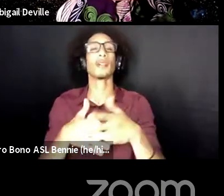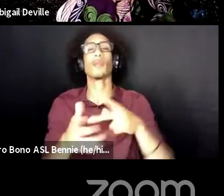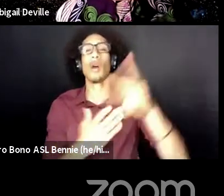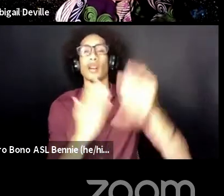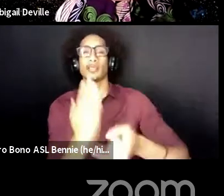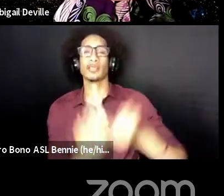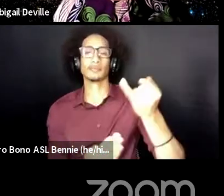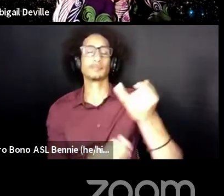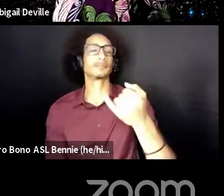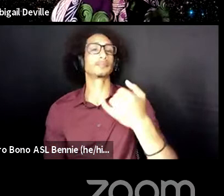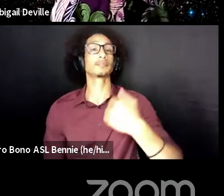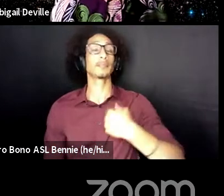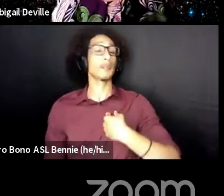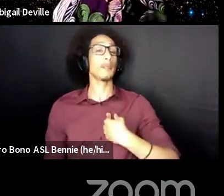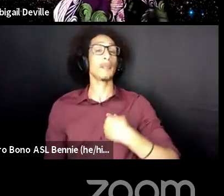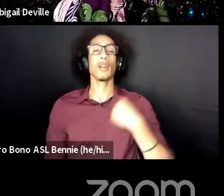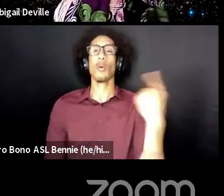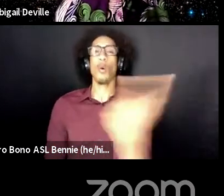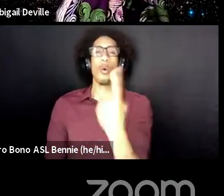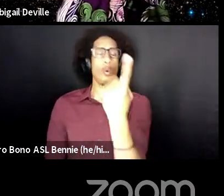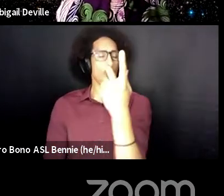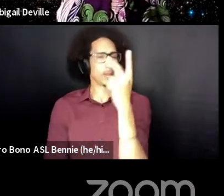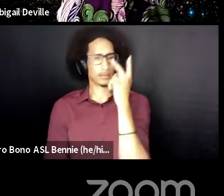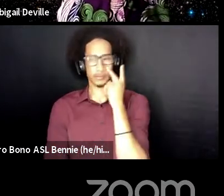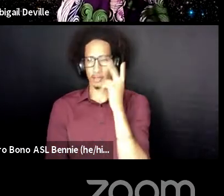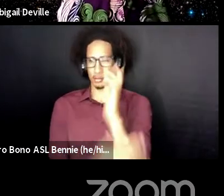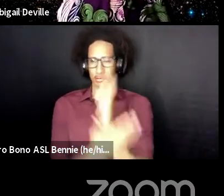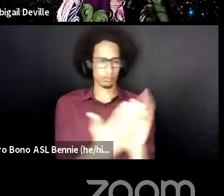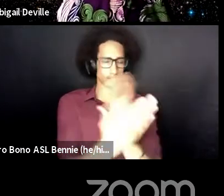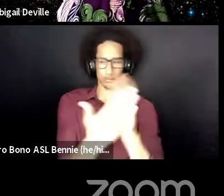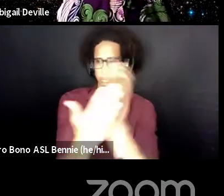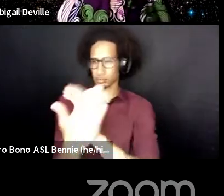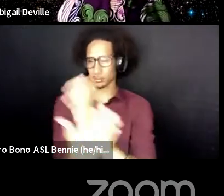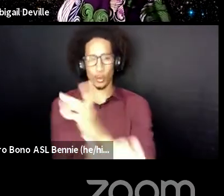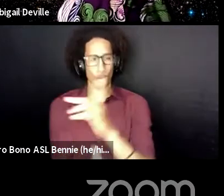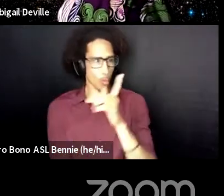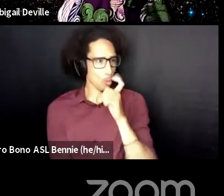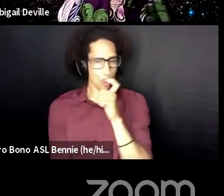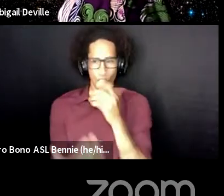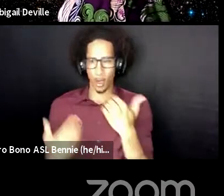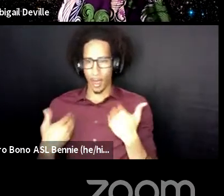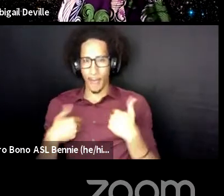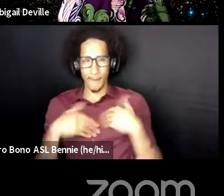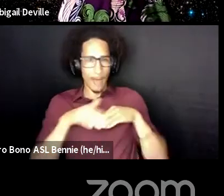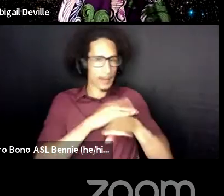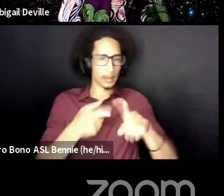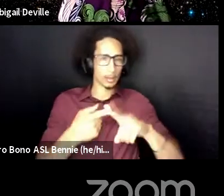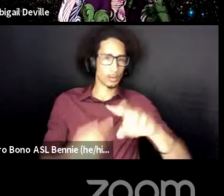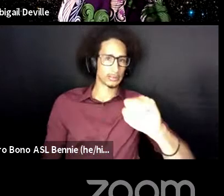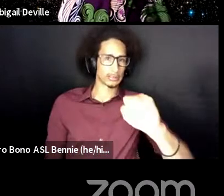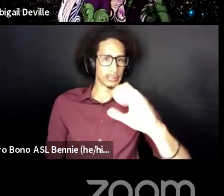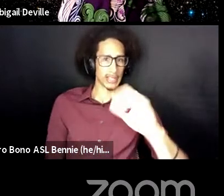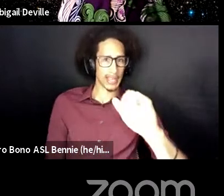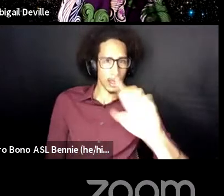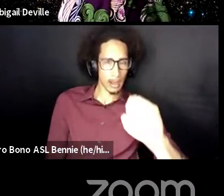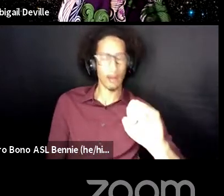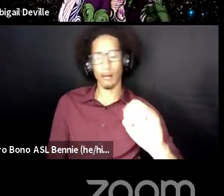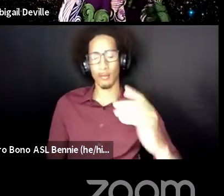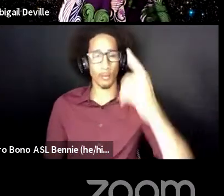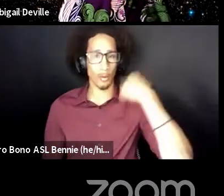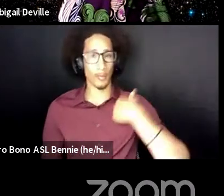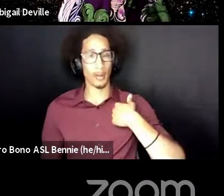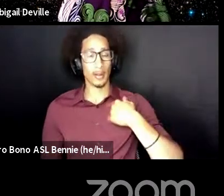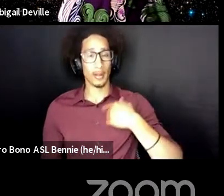I'm always thinking about our history. I've said this many times, you know, being African-American, being a descendant of